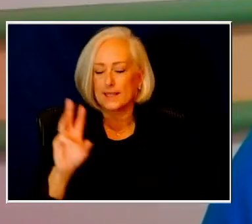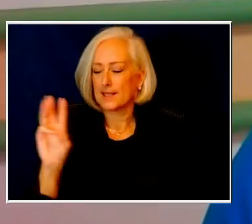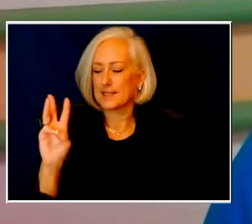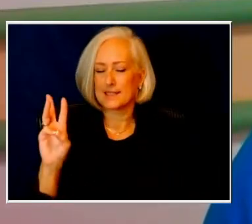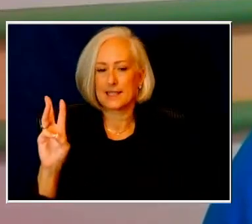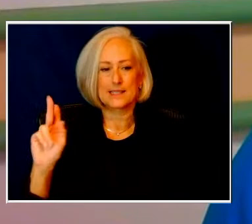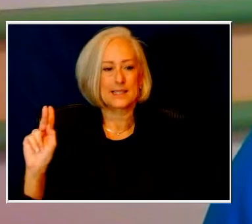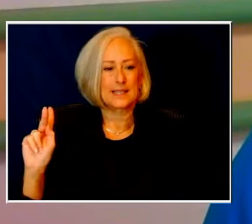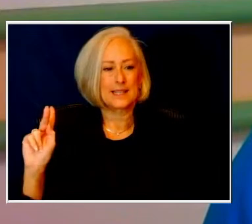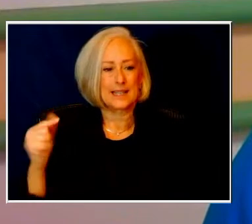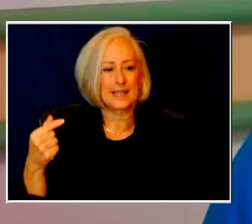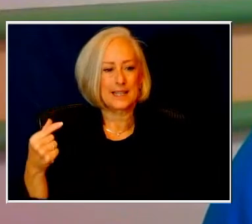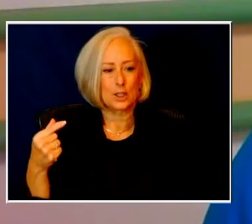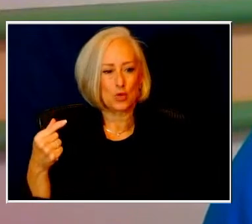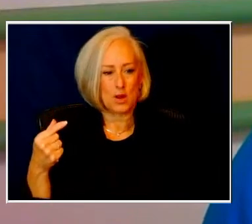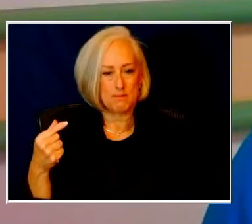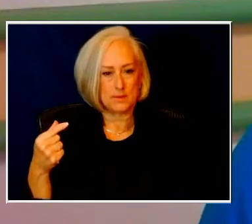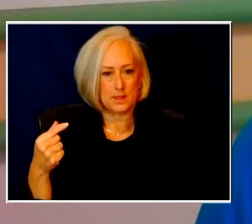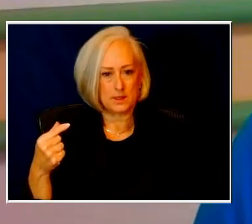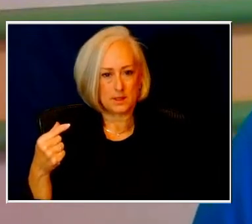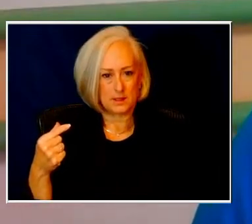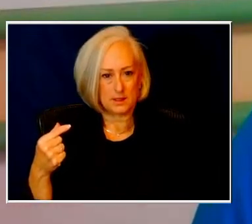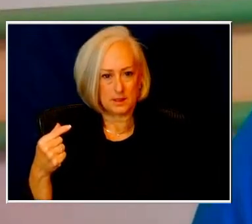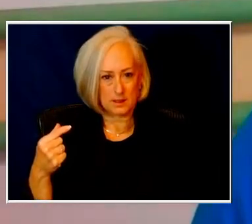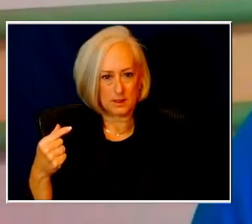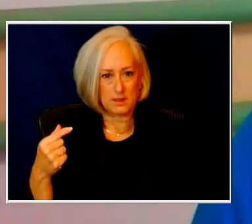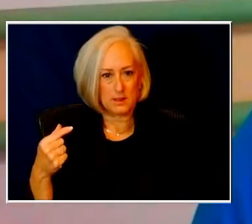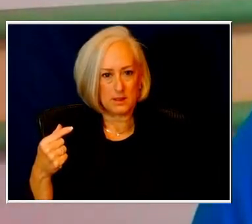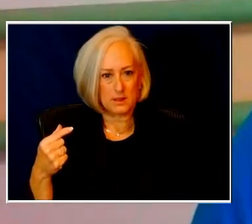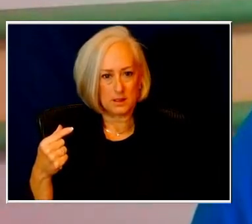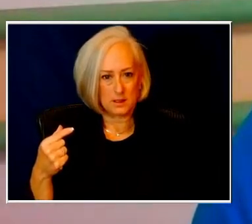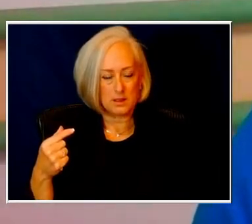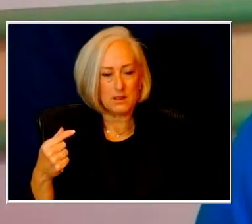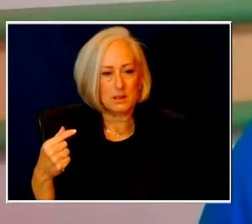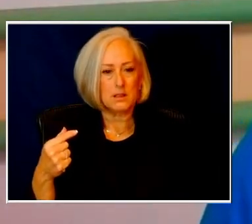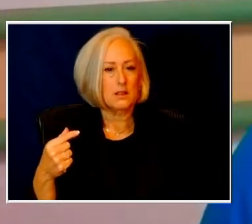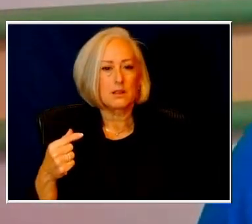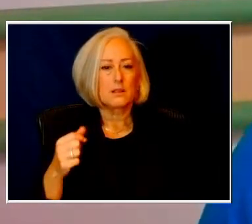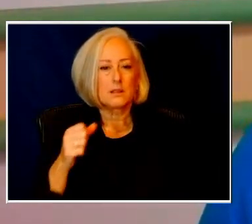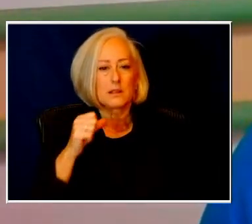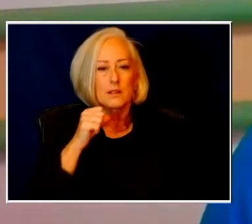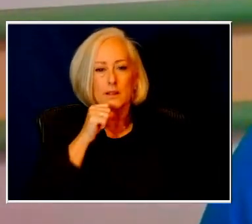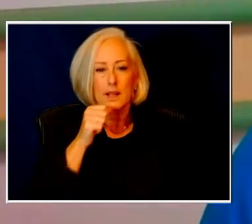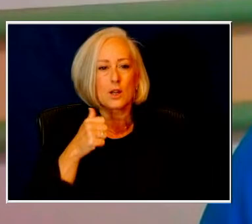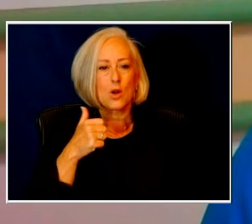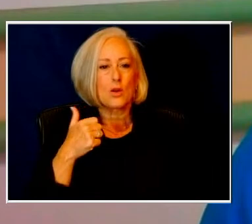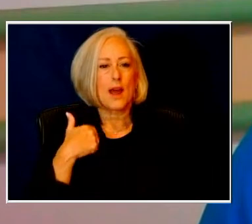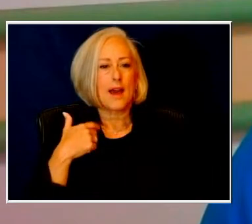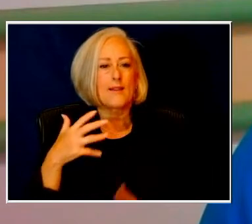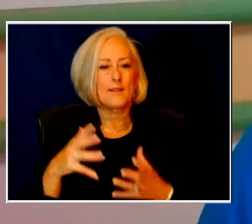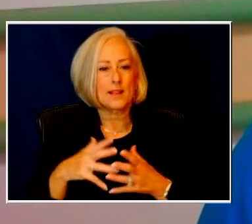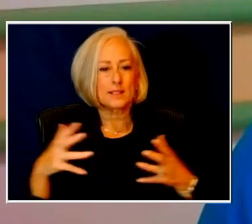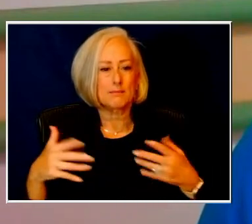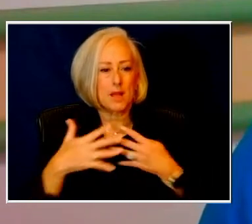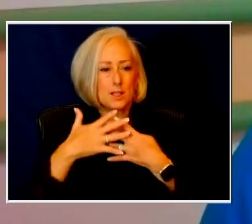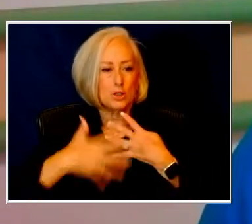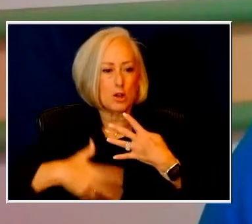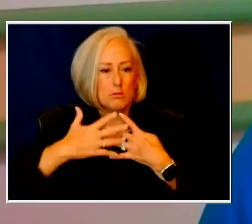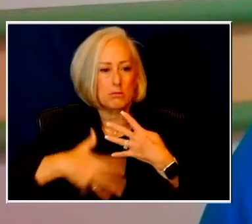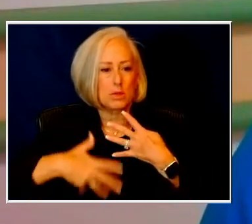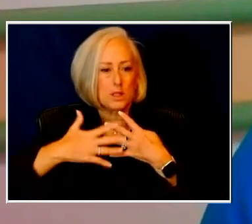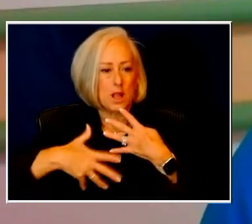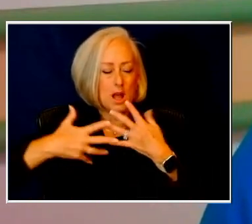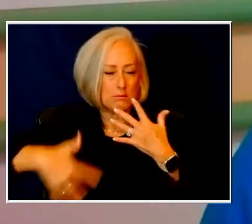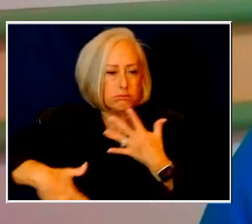6 kilogram baby is they just don't have as much blood volume as a larger kid or